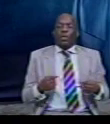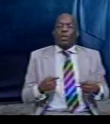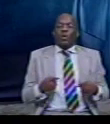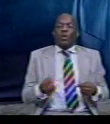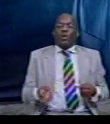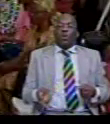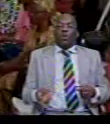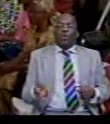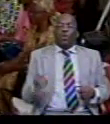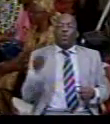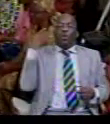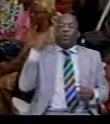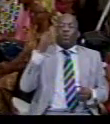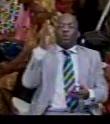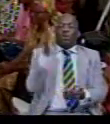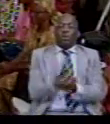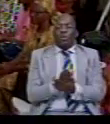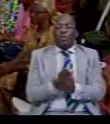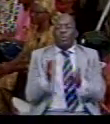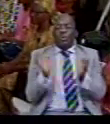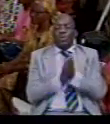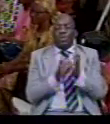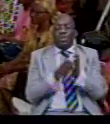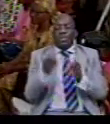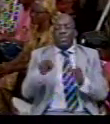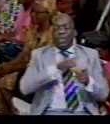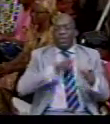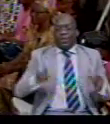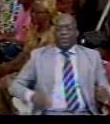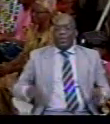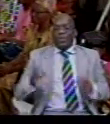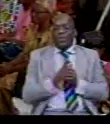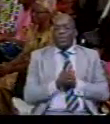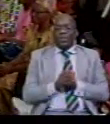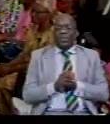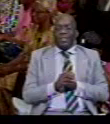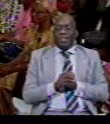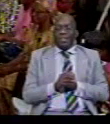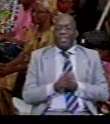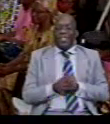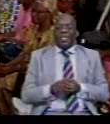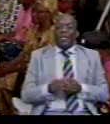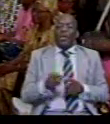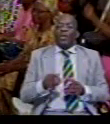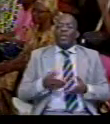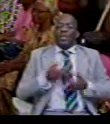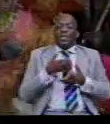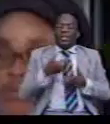Lord. Hallelujah. It's gone forever in Jesus' name. Your amen is called.